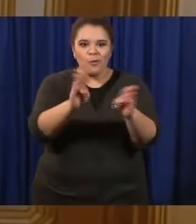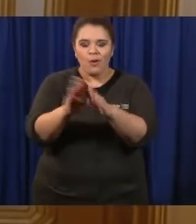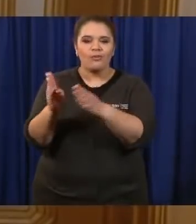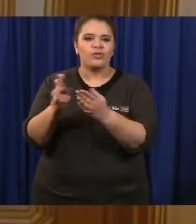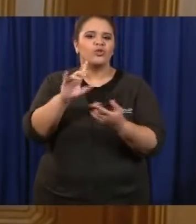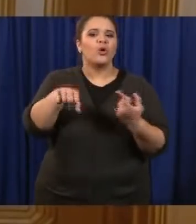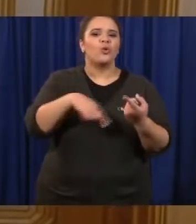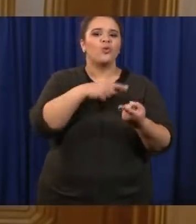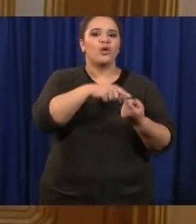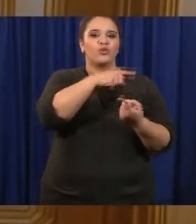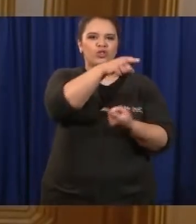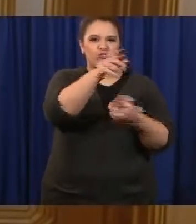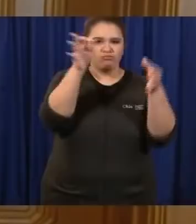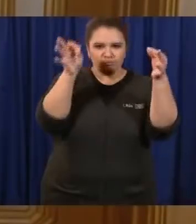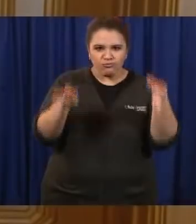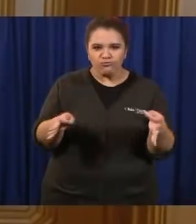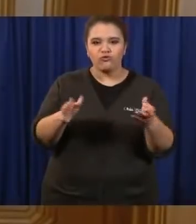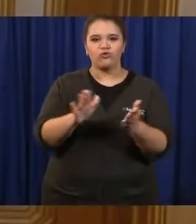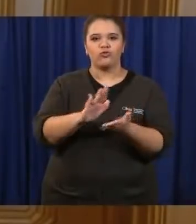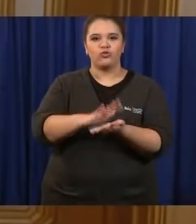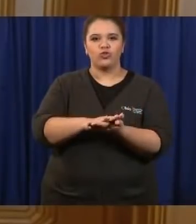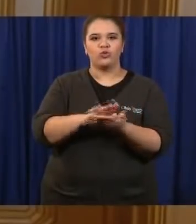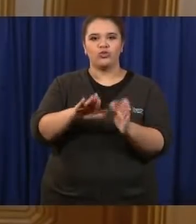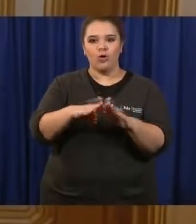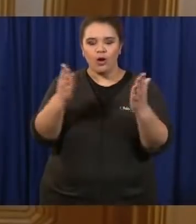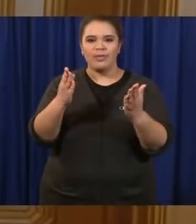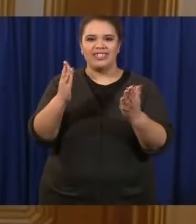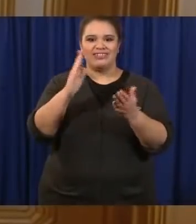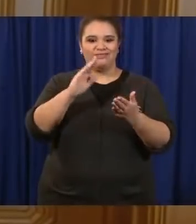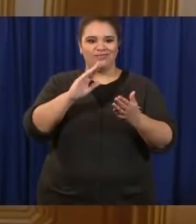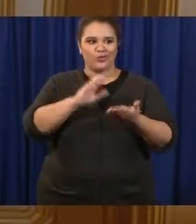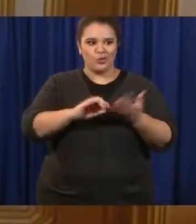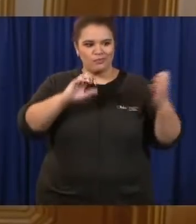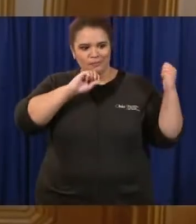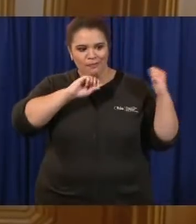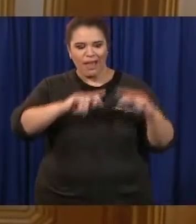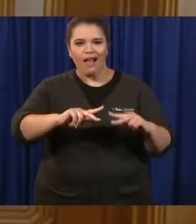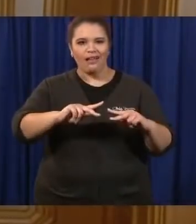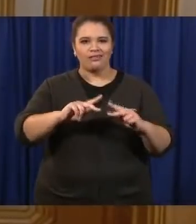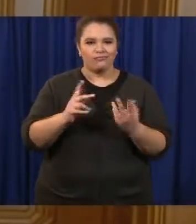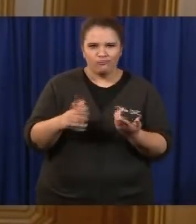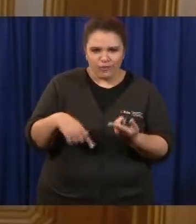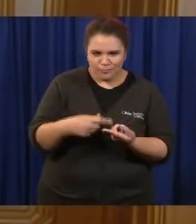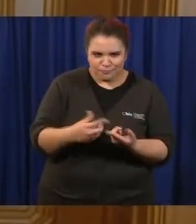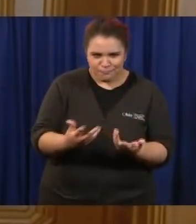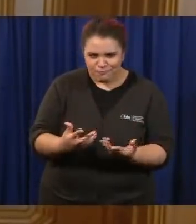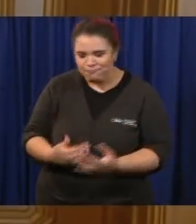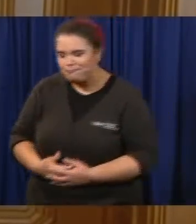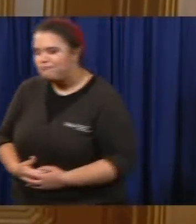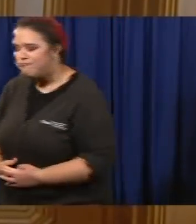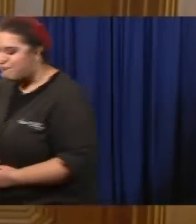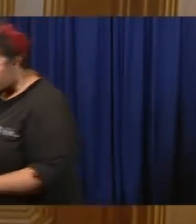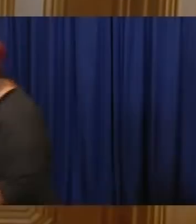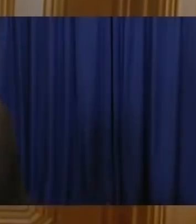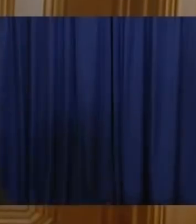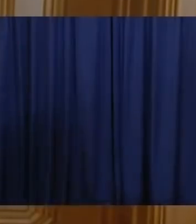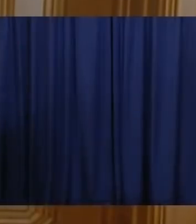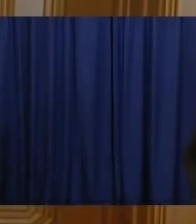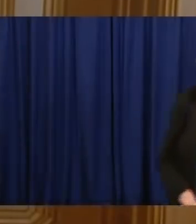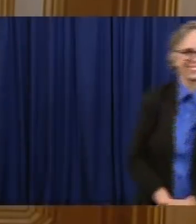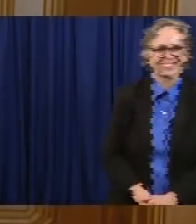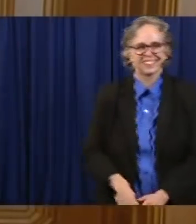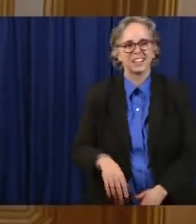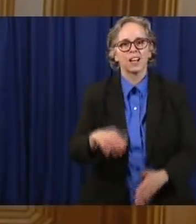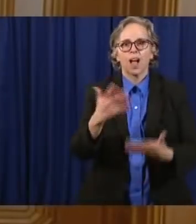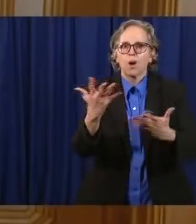rest of the school year? Well, I think we're all looking forward to the future, and there's absolutely nothing wrong with people planning